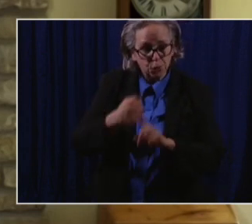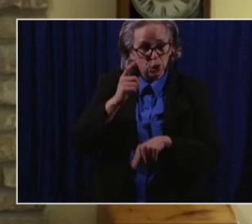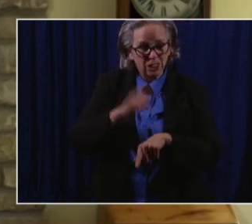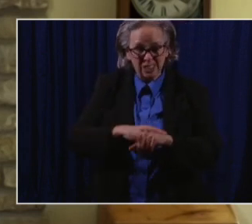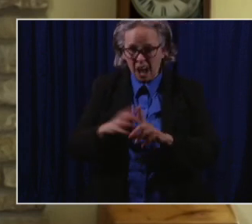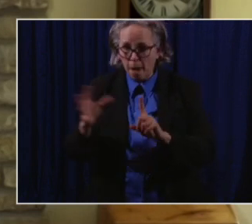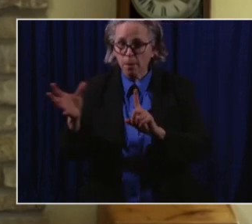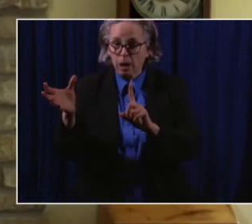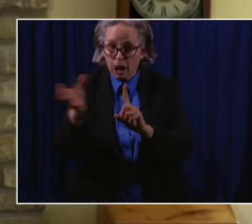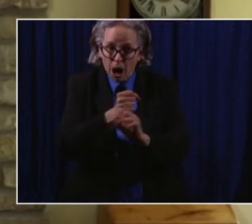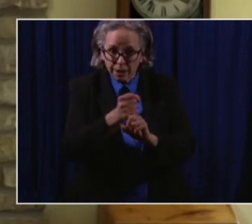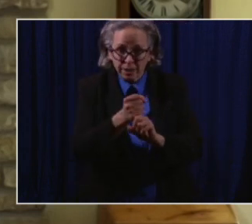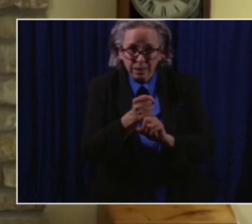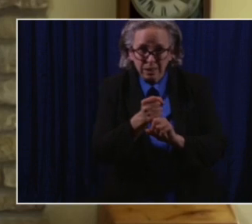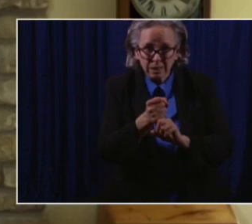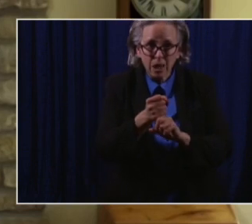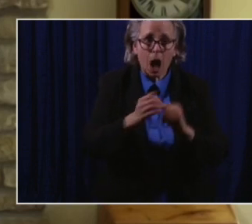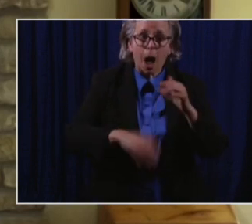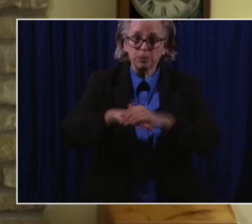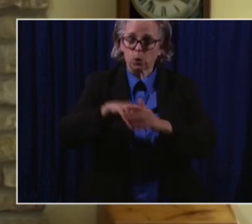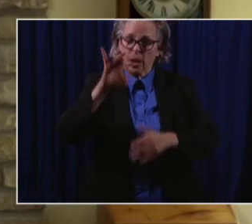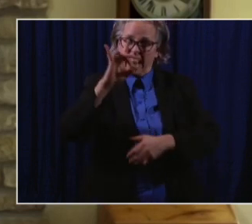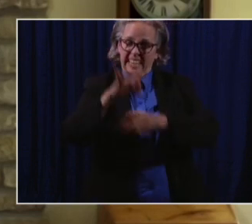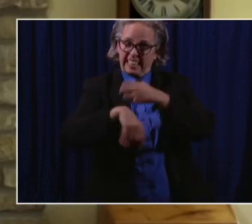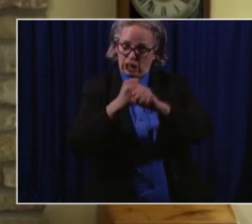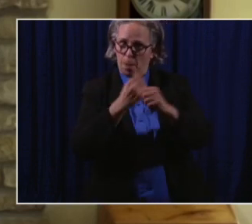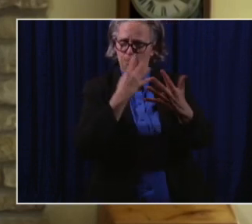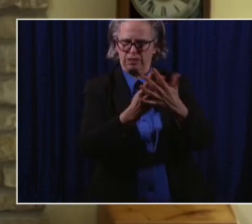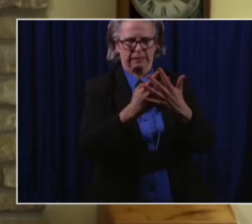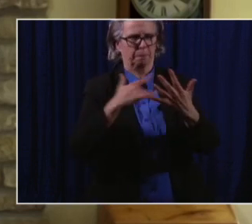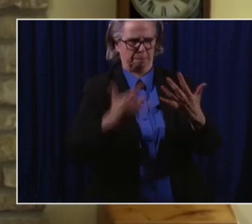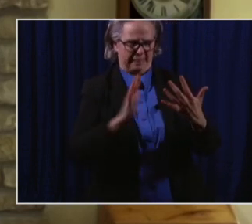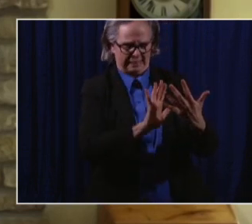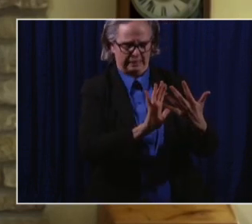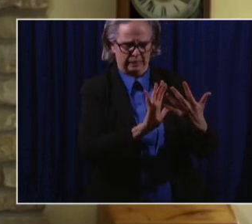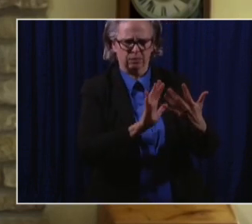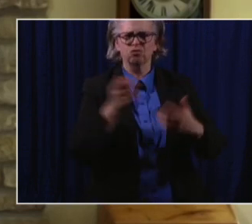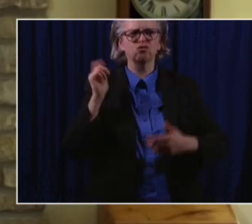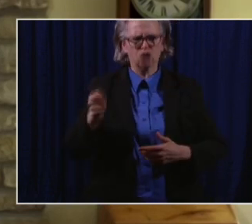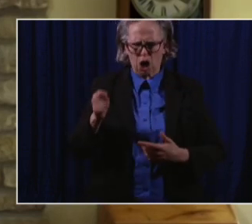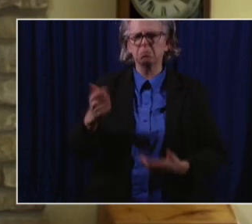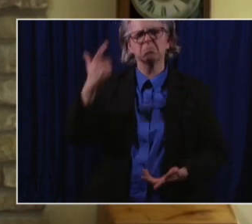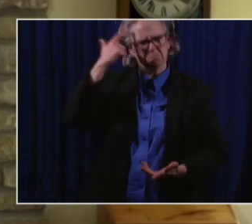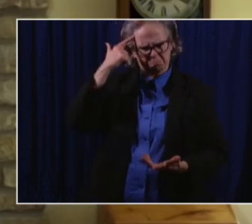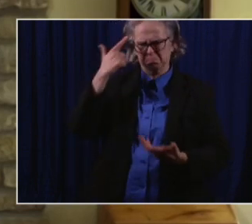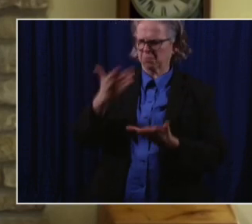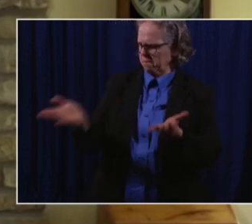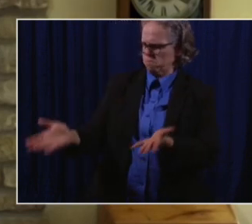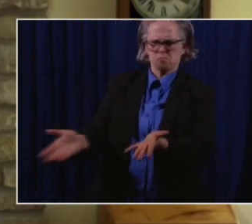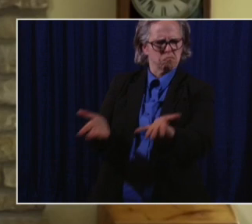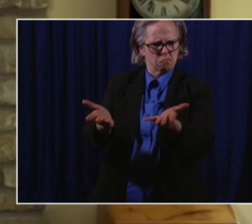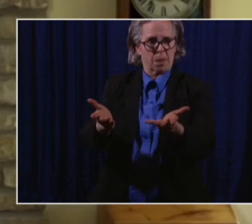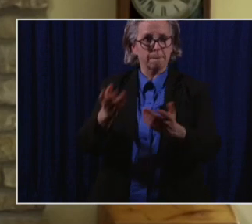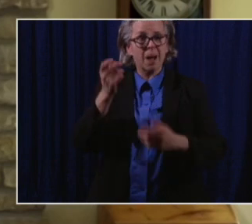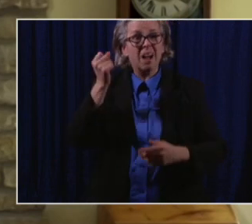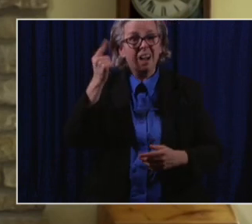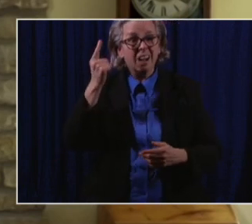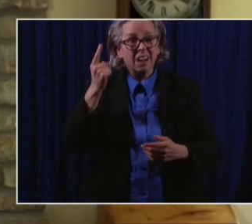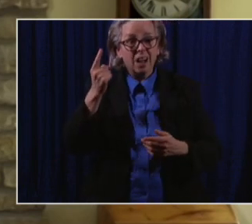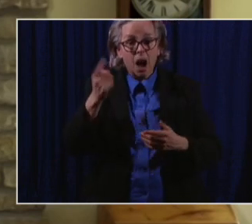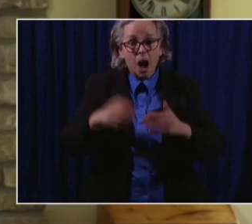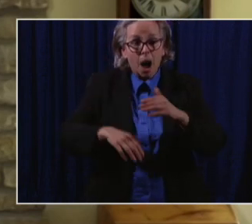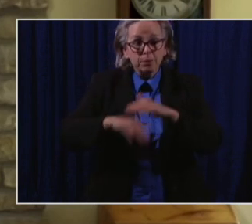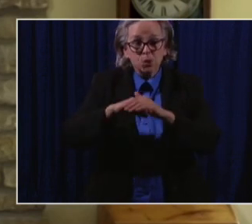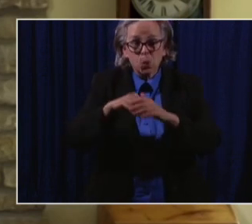a gun. Up to the judge, but we give them that discretion. The possible sentence goes up to 11 years if they're caught